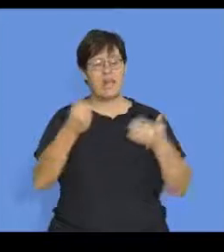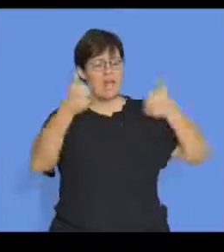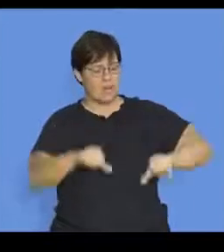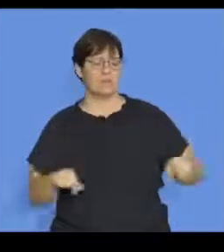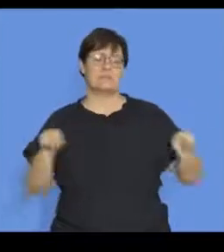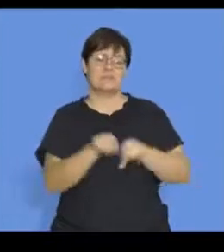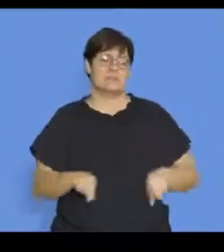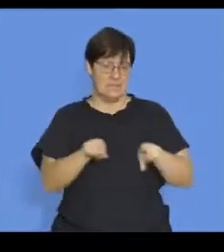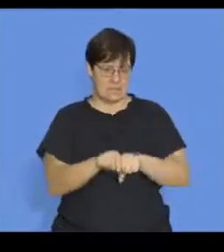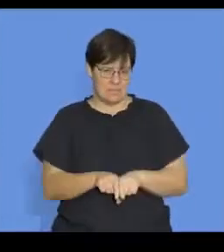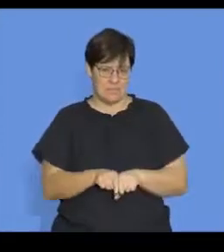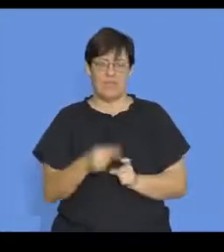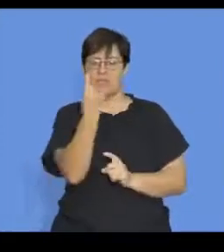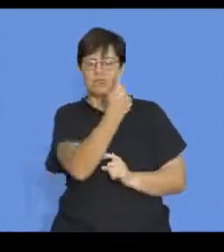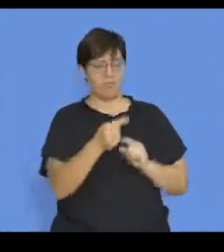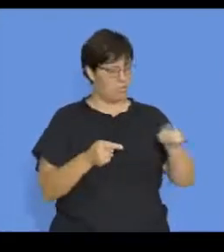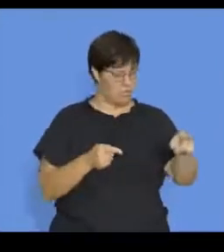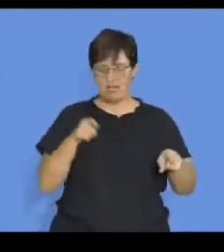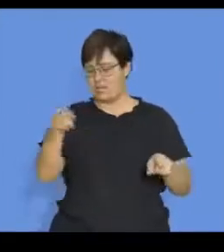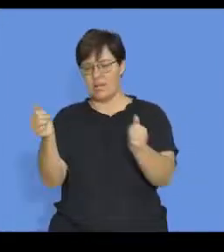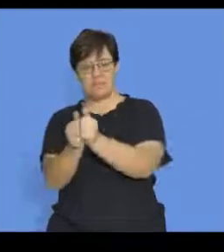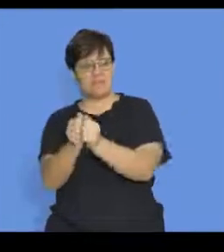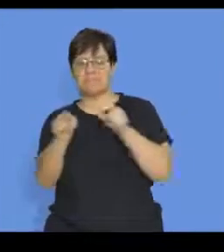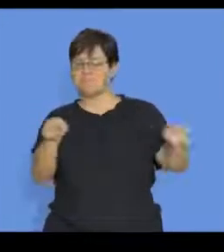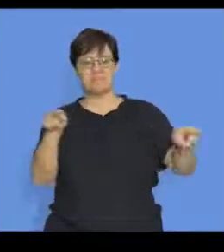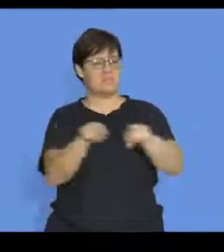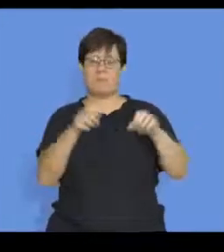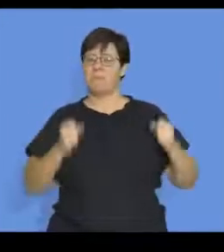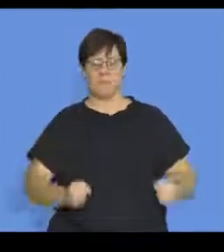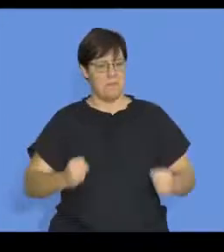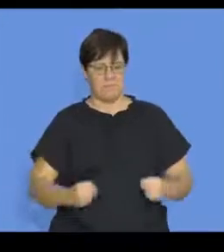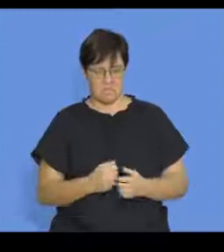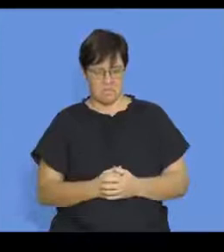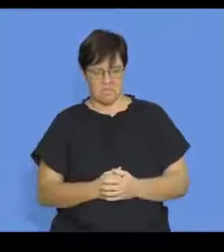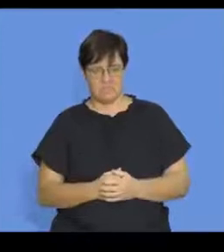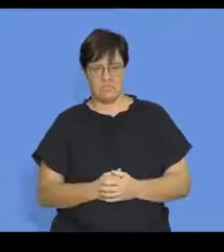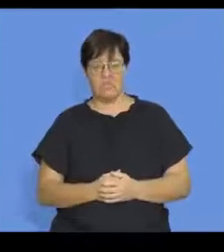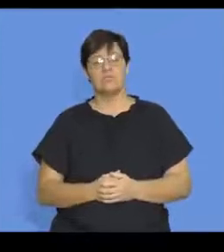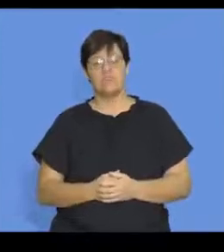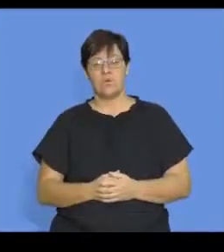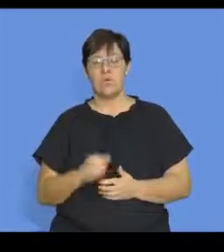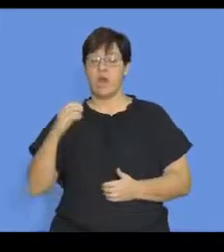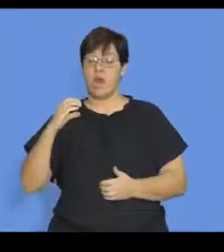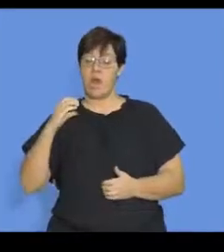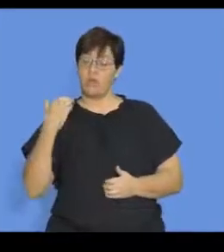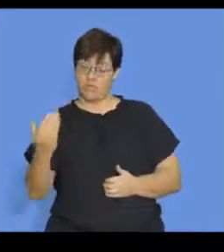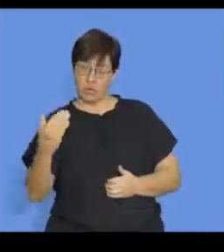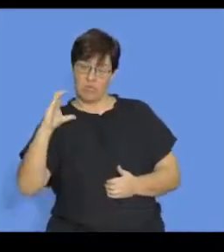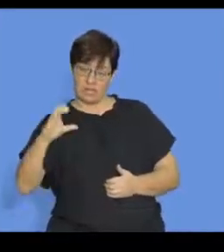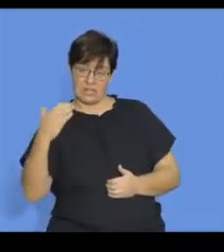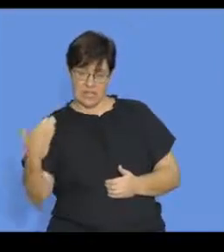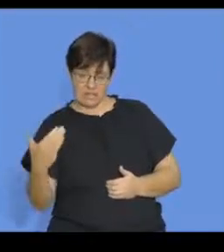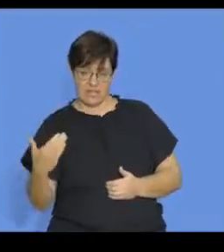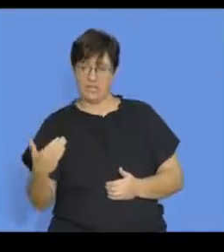the same as a sole trader. This doesn't change. So obviously, on the credit side, we close off